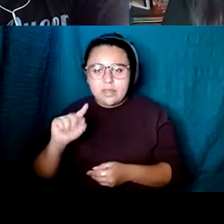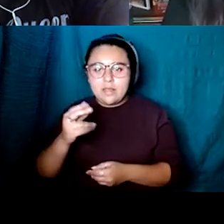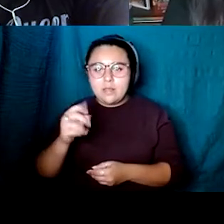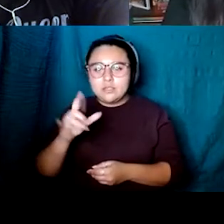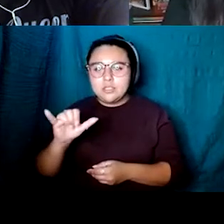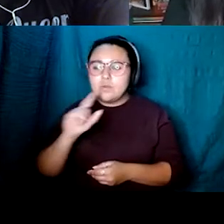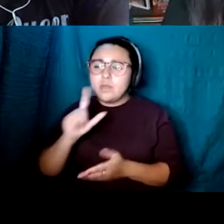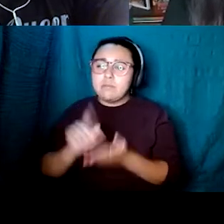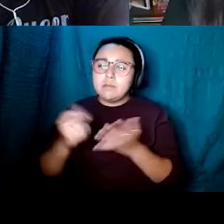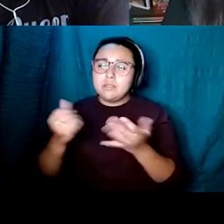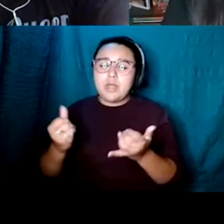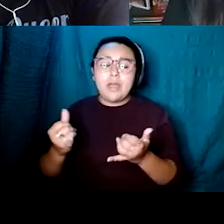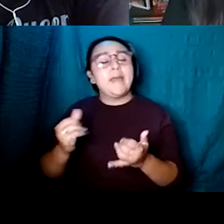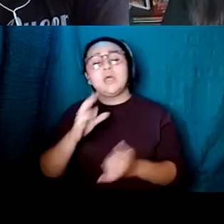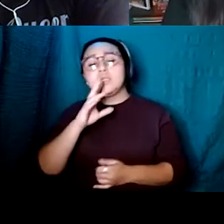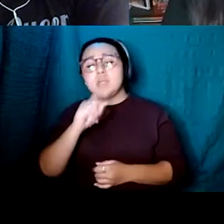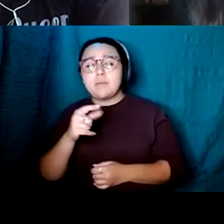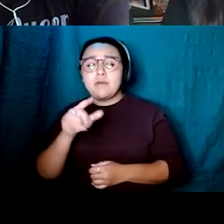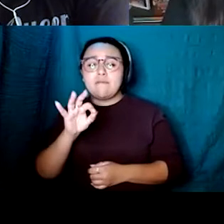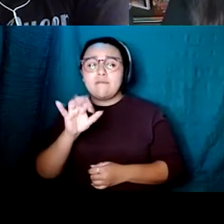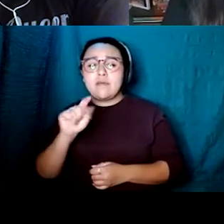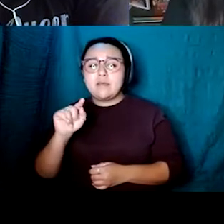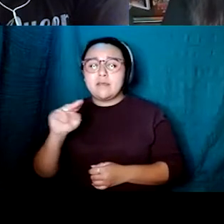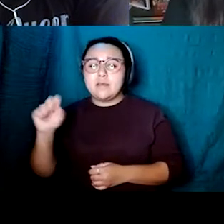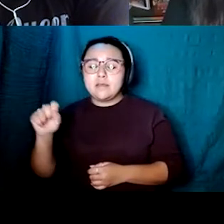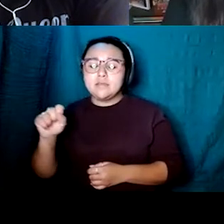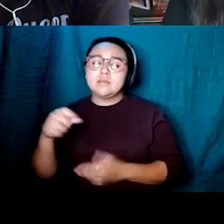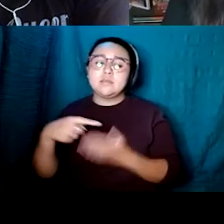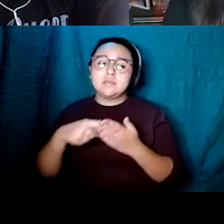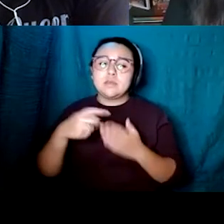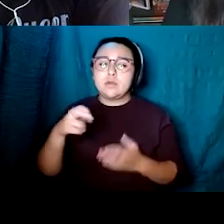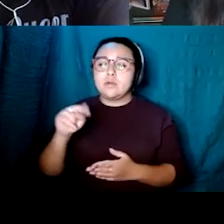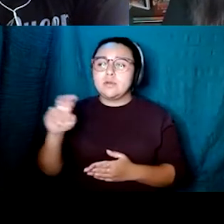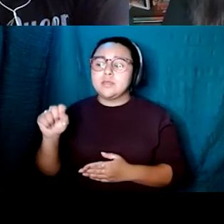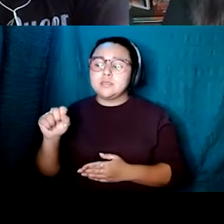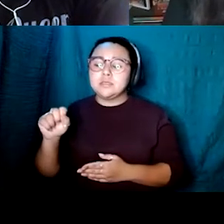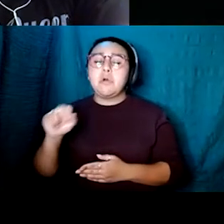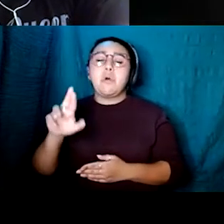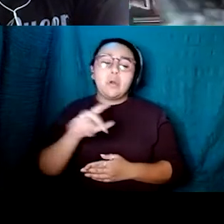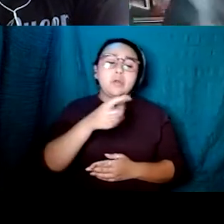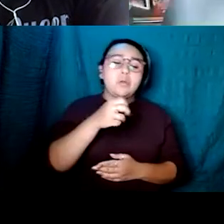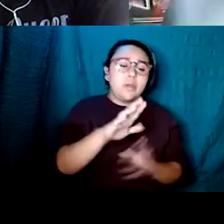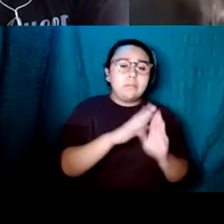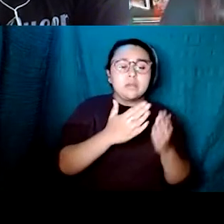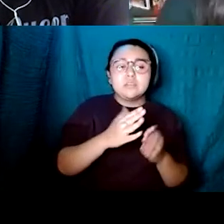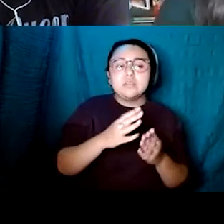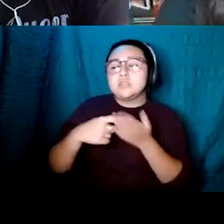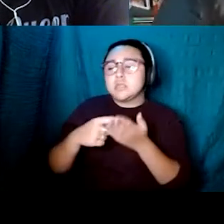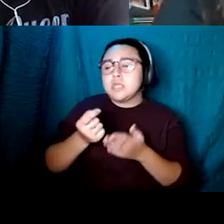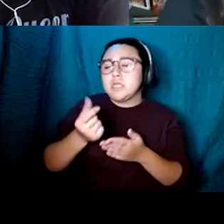talk about fatness that have queerness in them. Or queerness that have some fatness in them, but right now we are the only